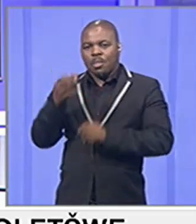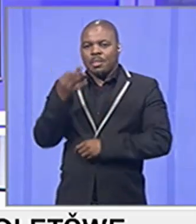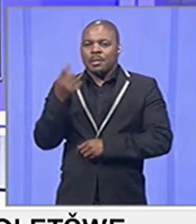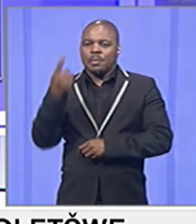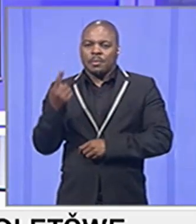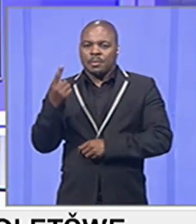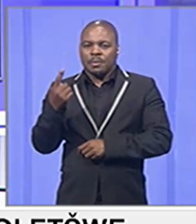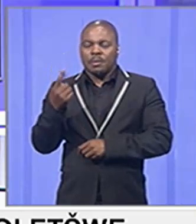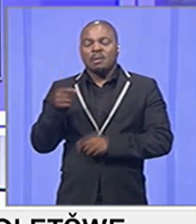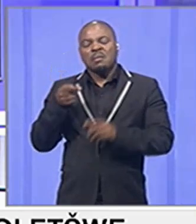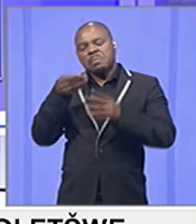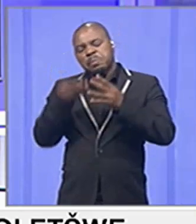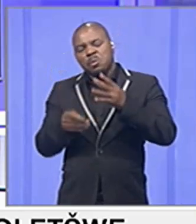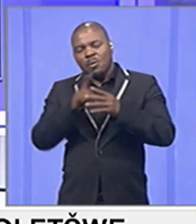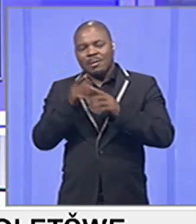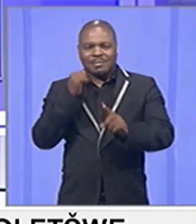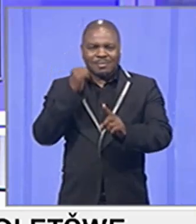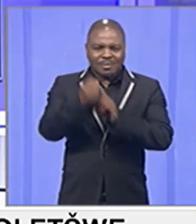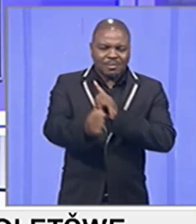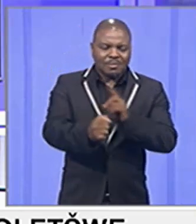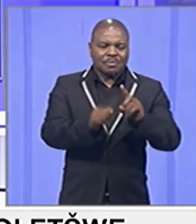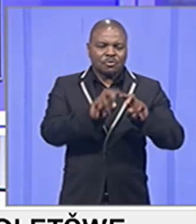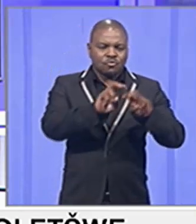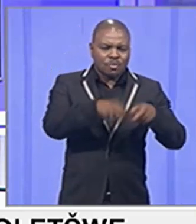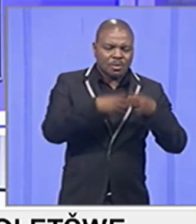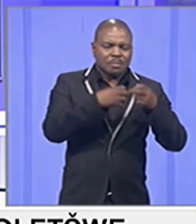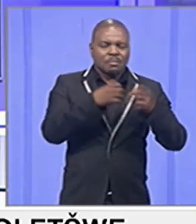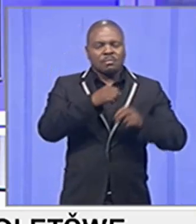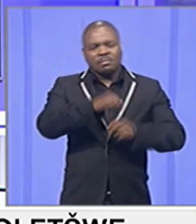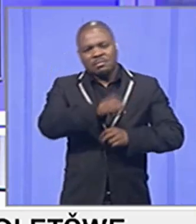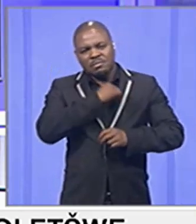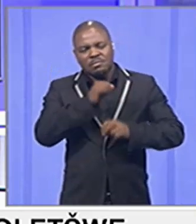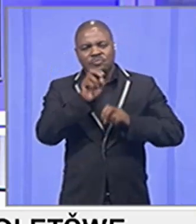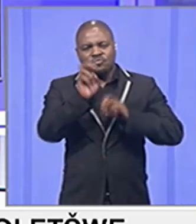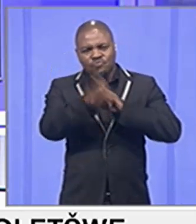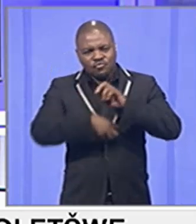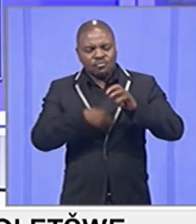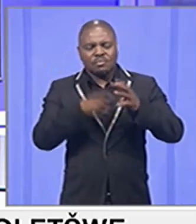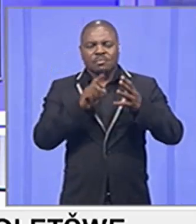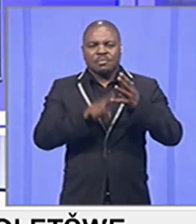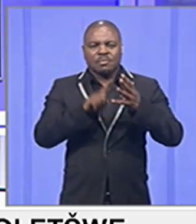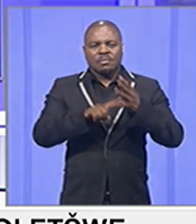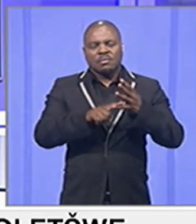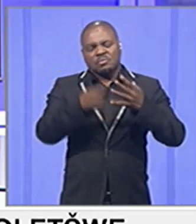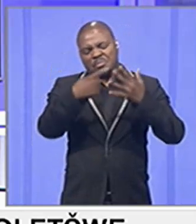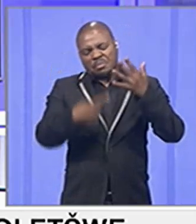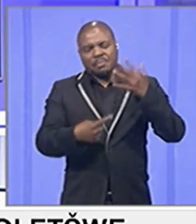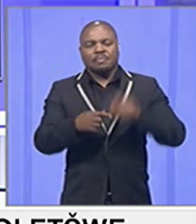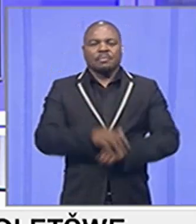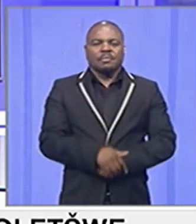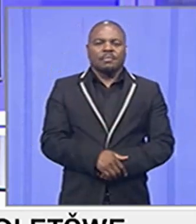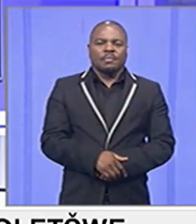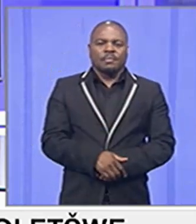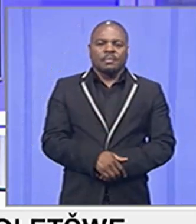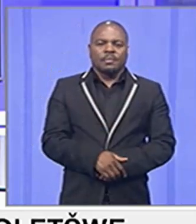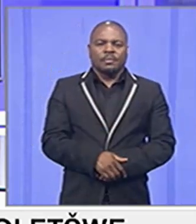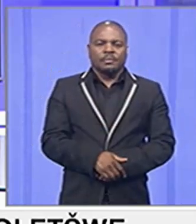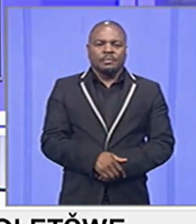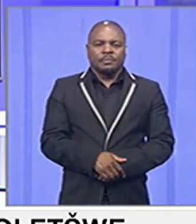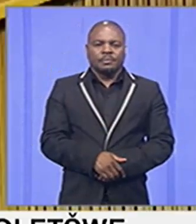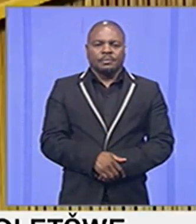30 yona e akaretša go bolaya, go kata, go hula bogodu le go thopa gareng ga e mengwe.